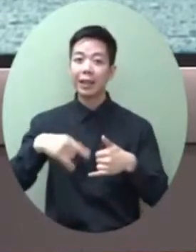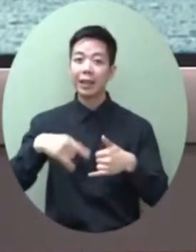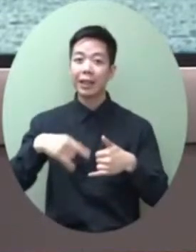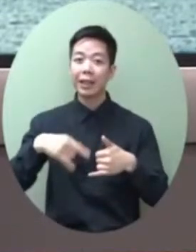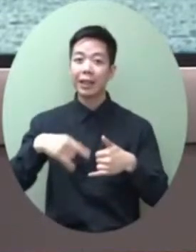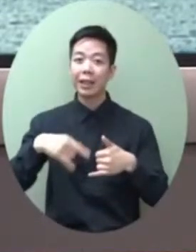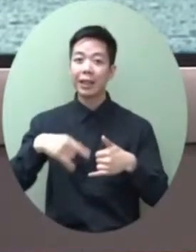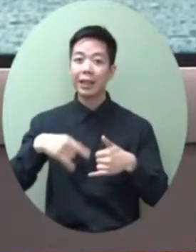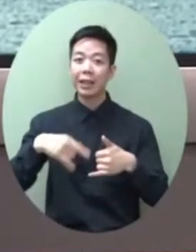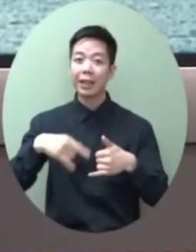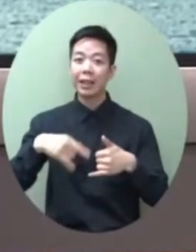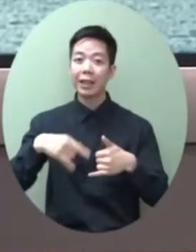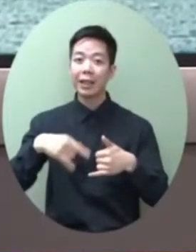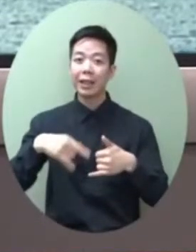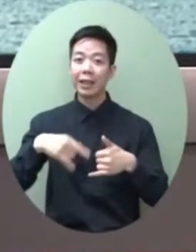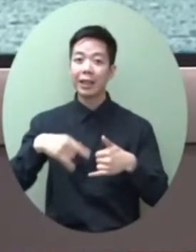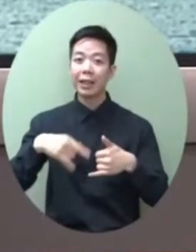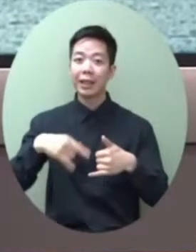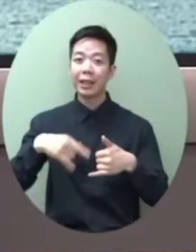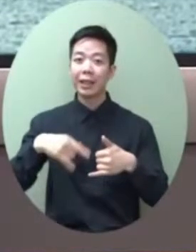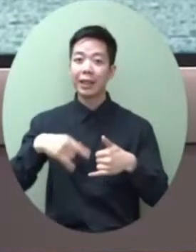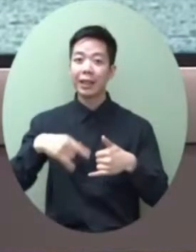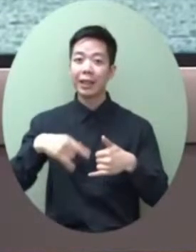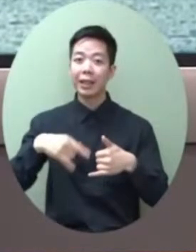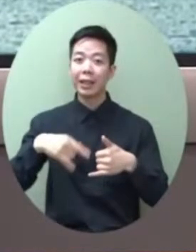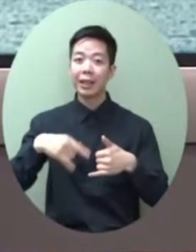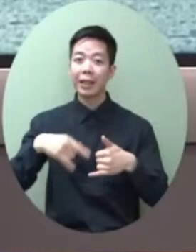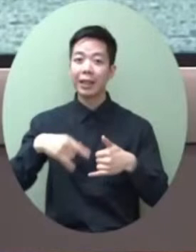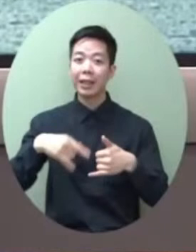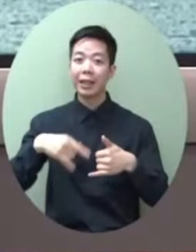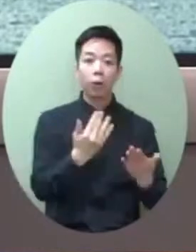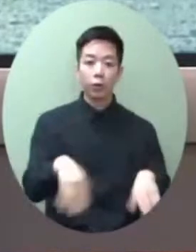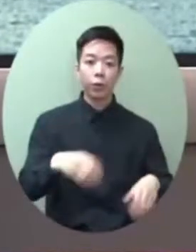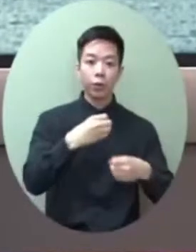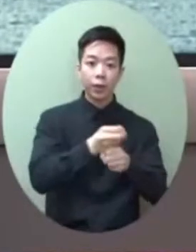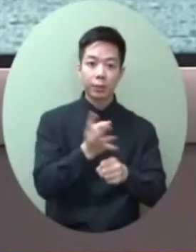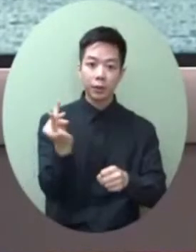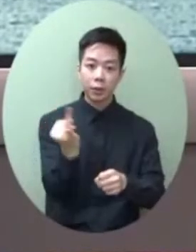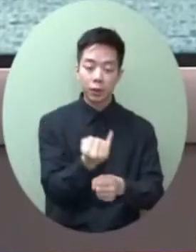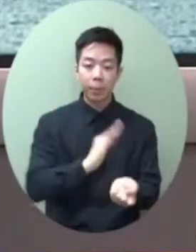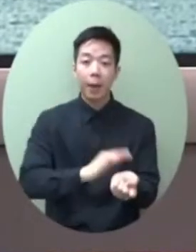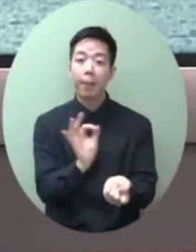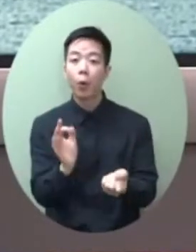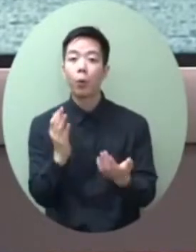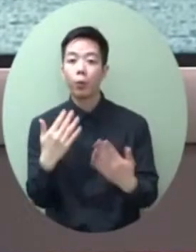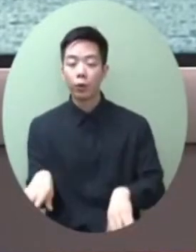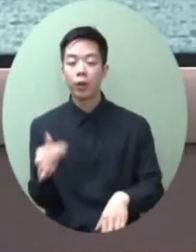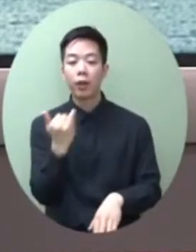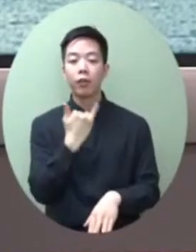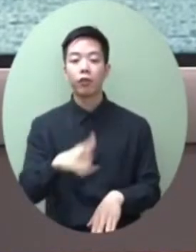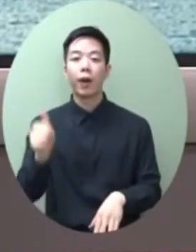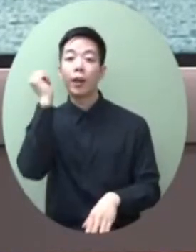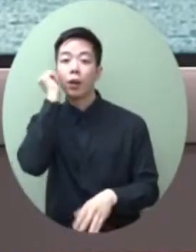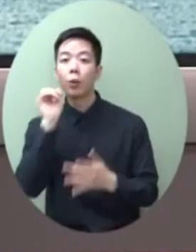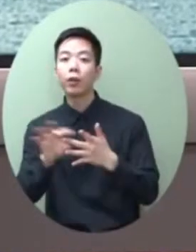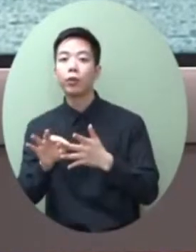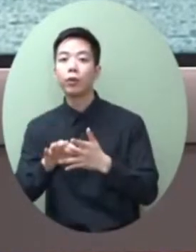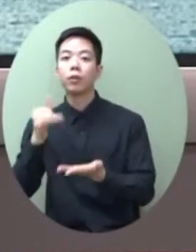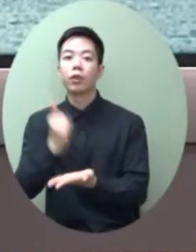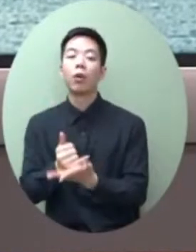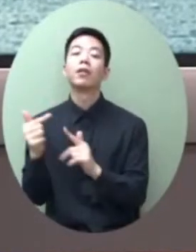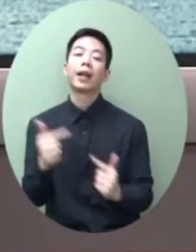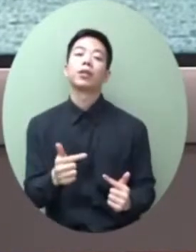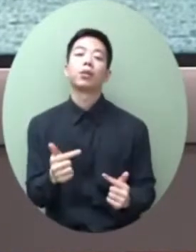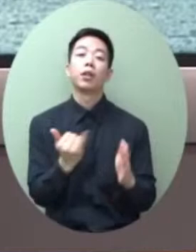can. And in the first 7 days after they've been subject to various tests, and if the results are